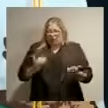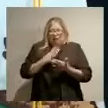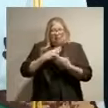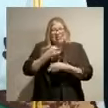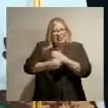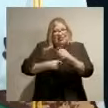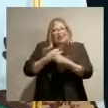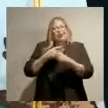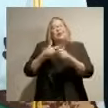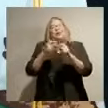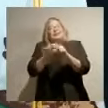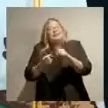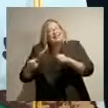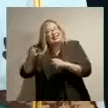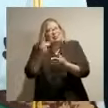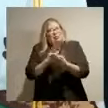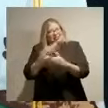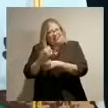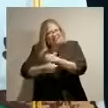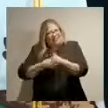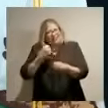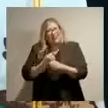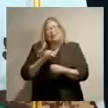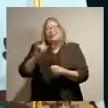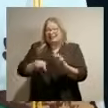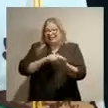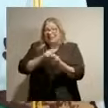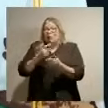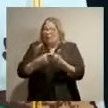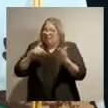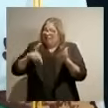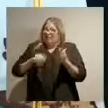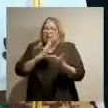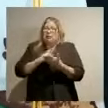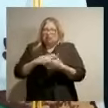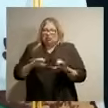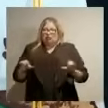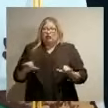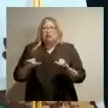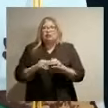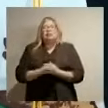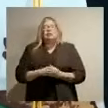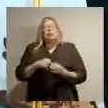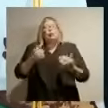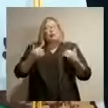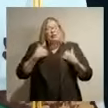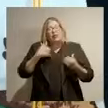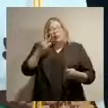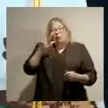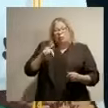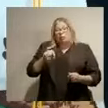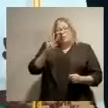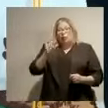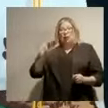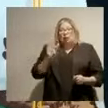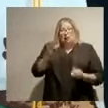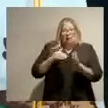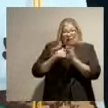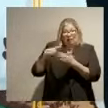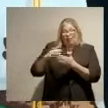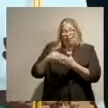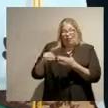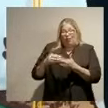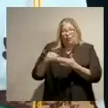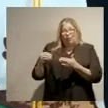And as the governor mentioned, that is exactly what this budget does. And so in addition to having a $3.4